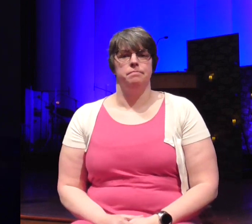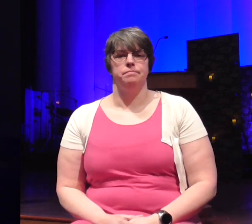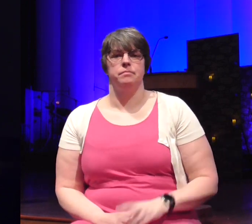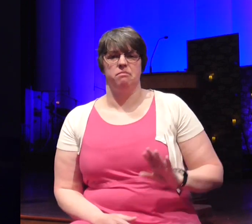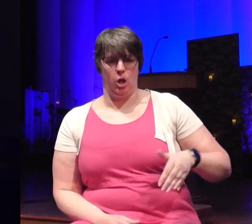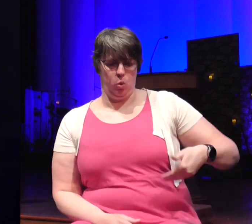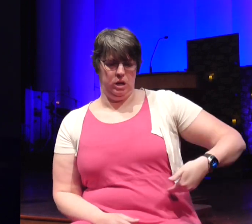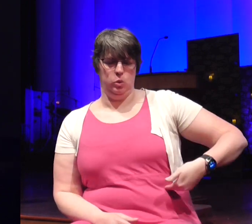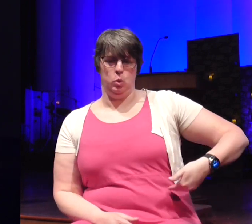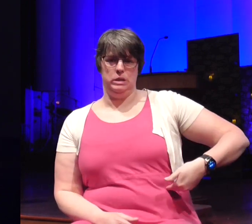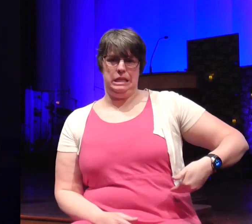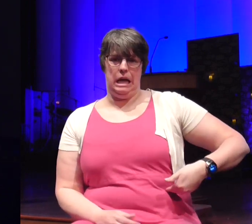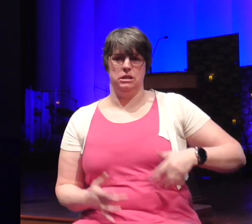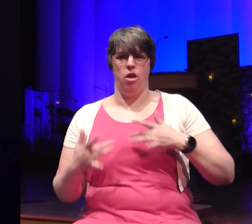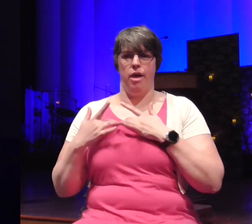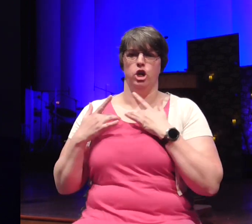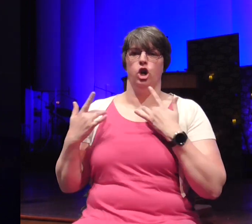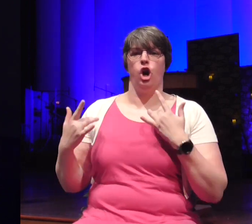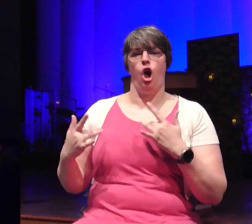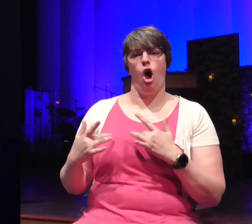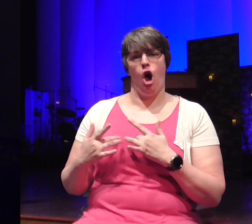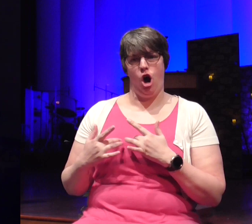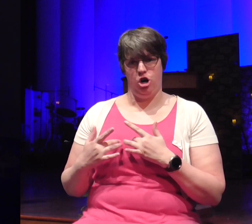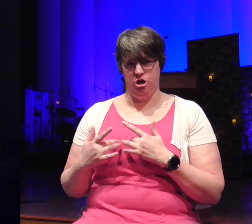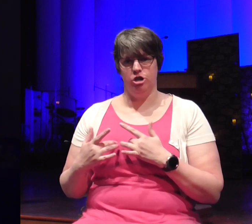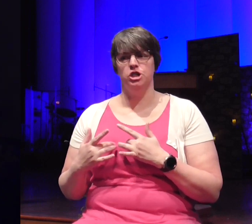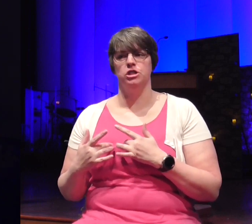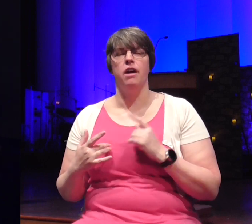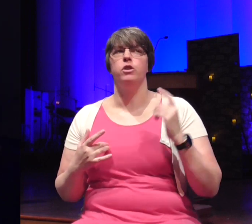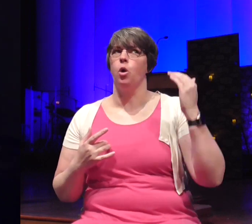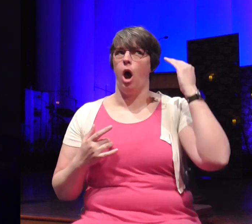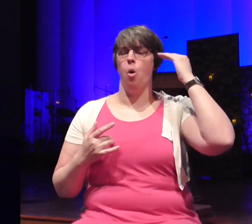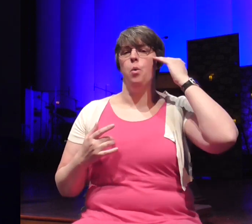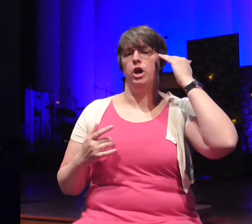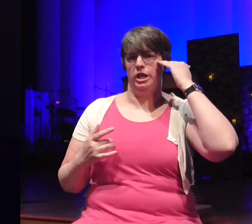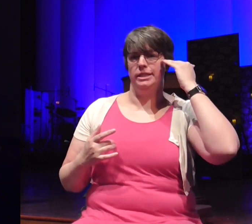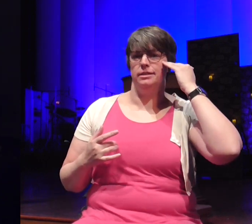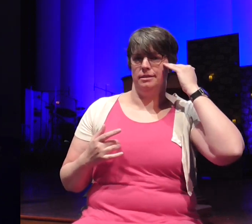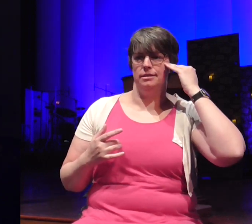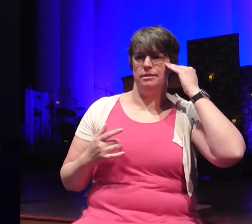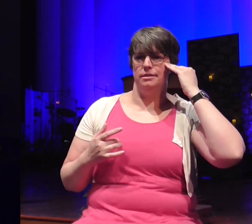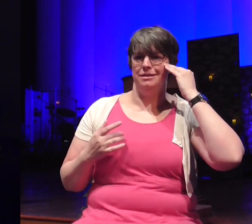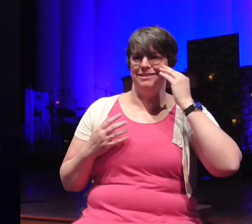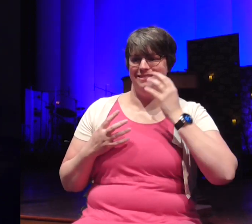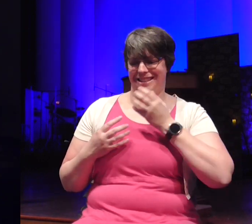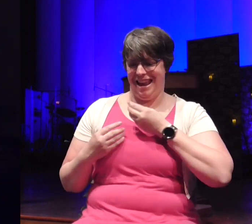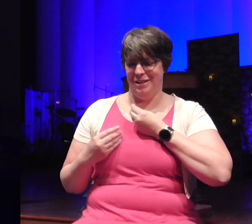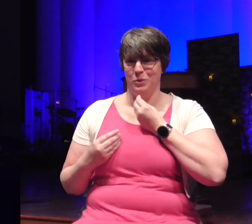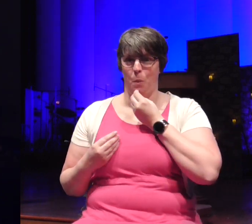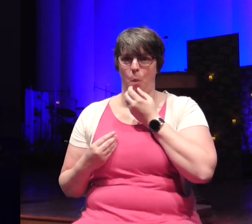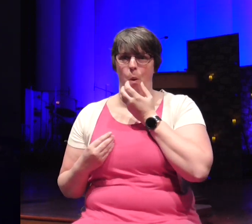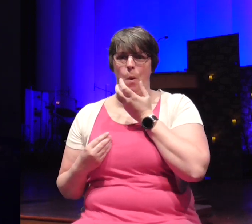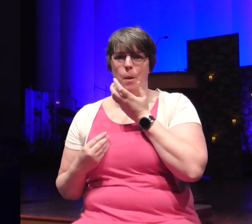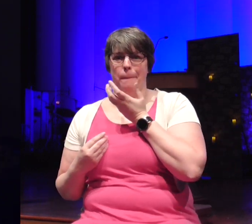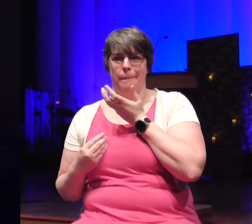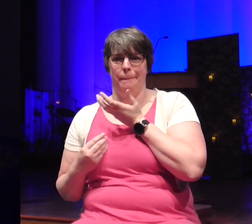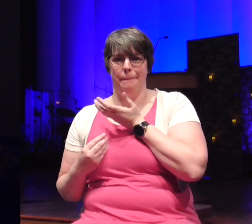Sense that your heart, by just your gentle awareness placed upon it, is warming.